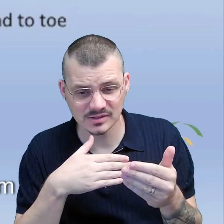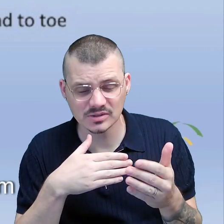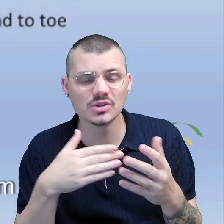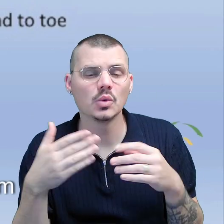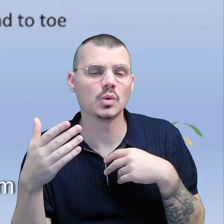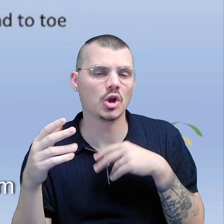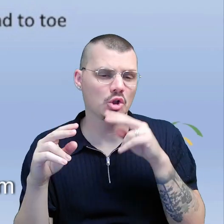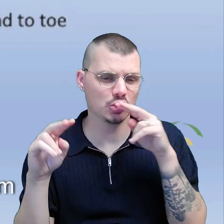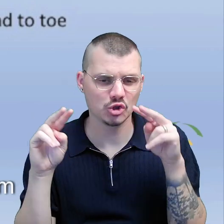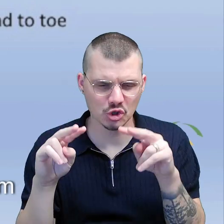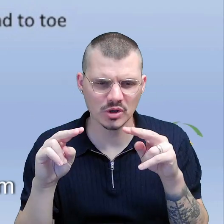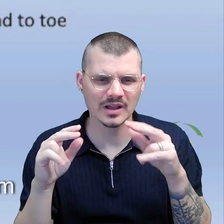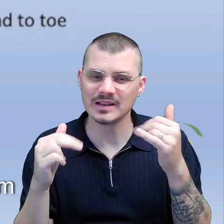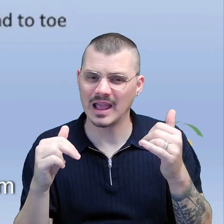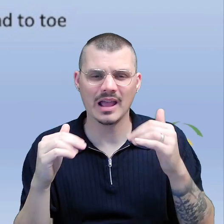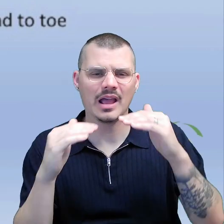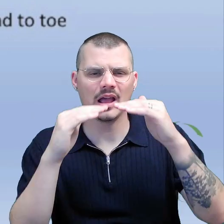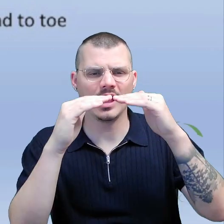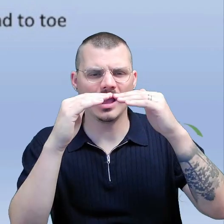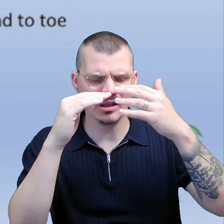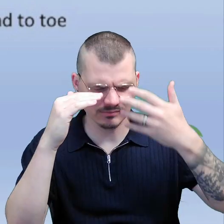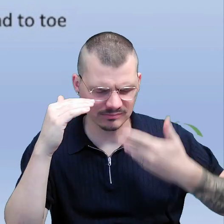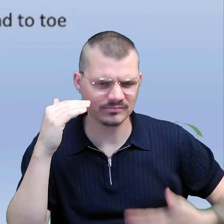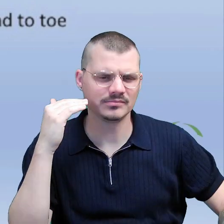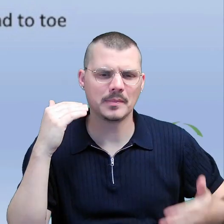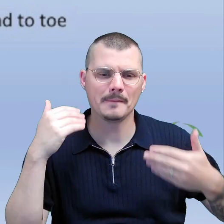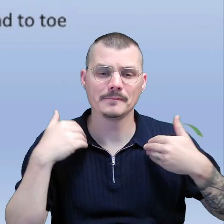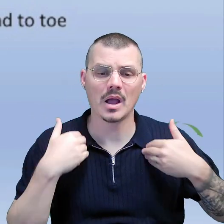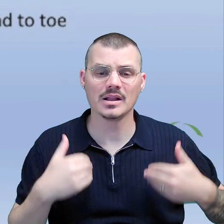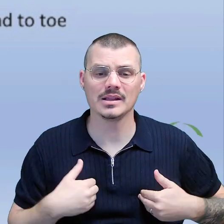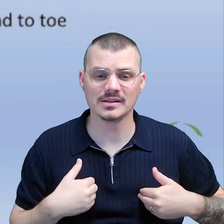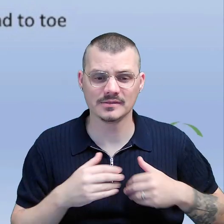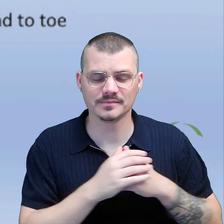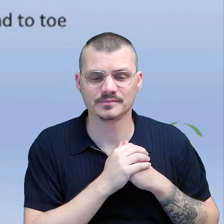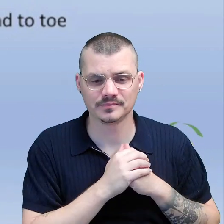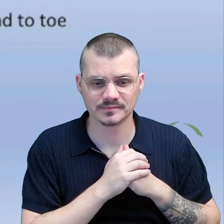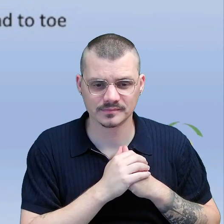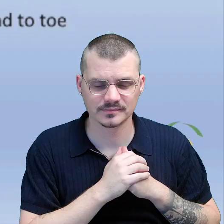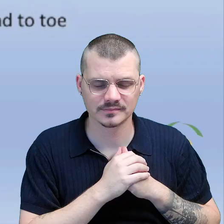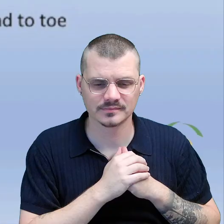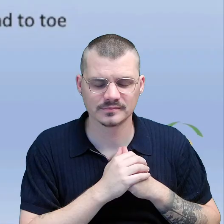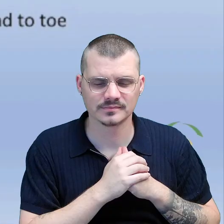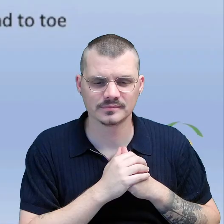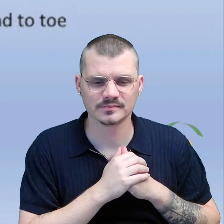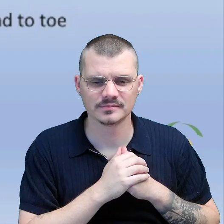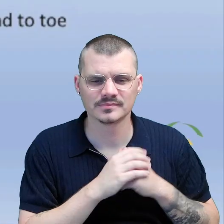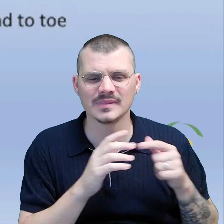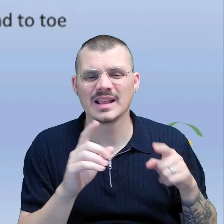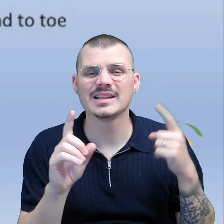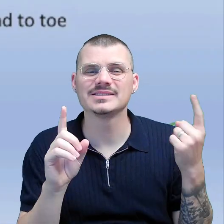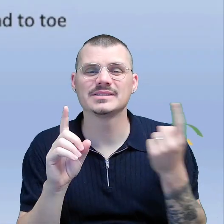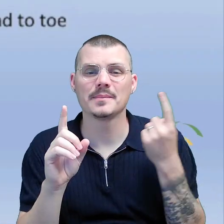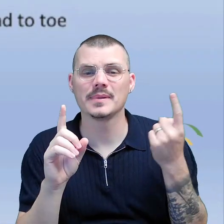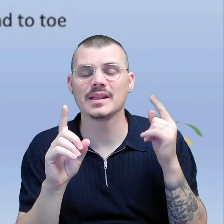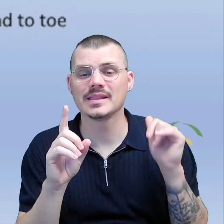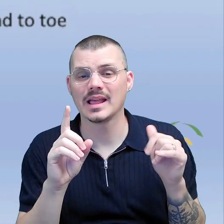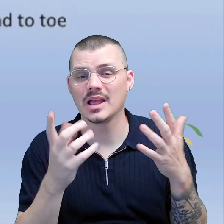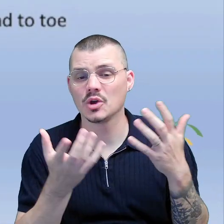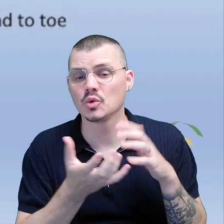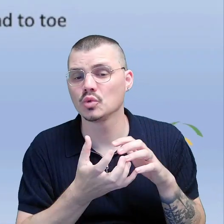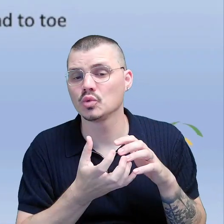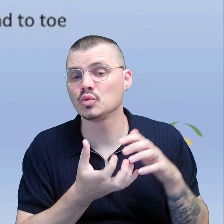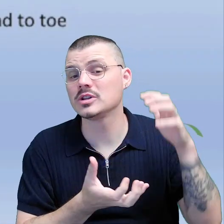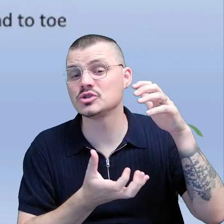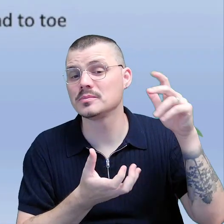So the next step was to look at her from head to toe. And this is something that